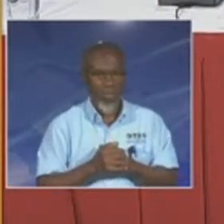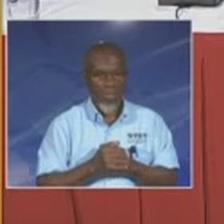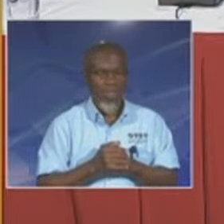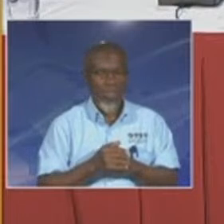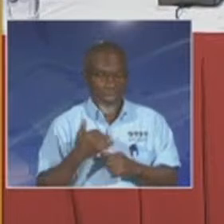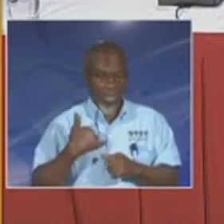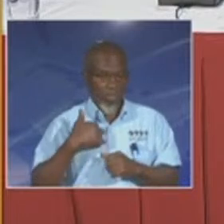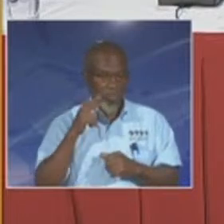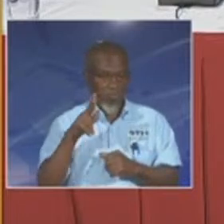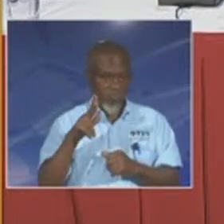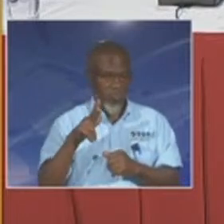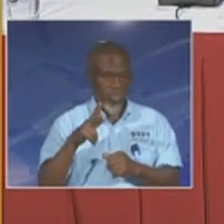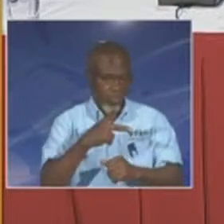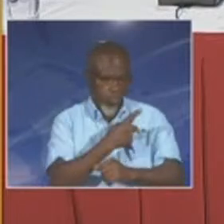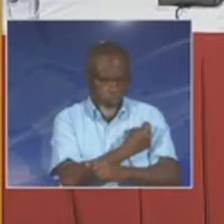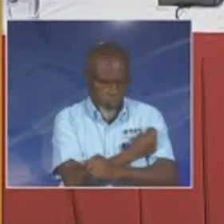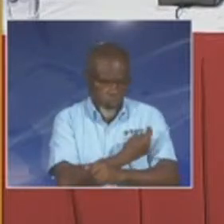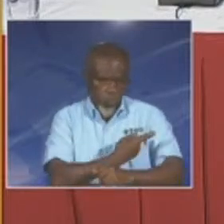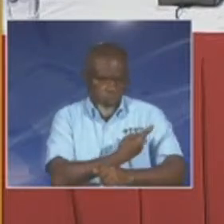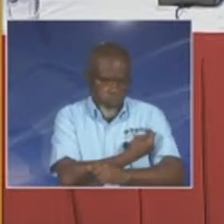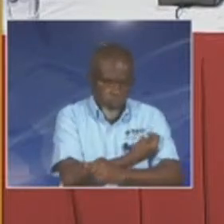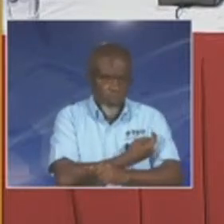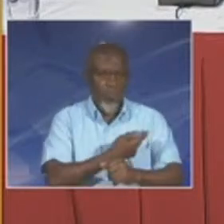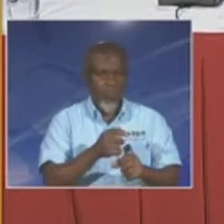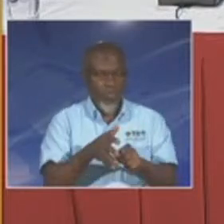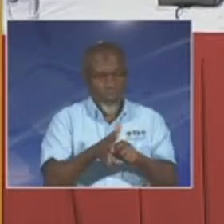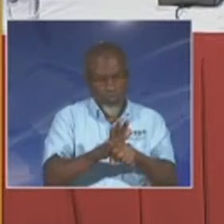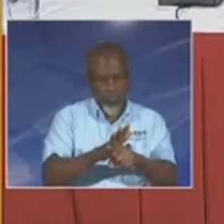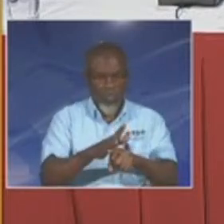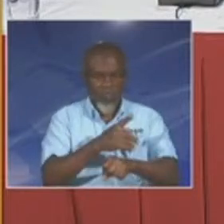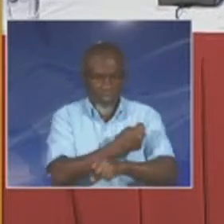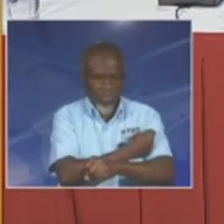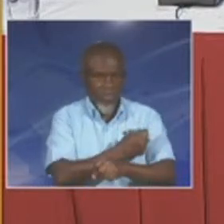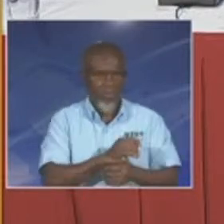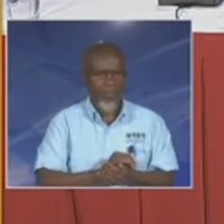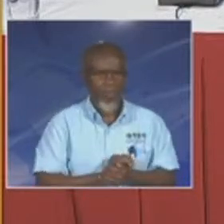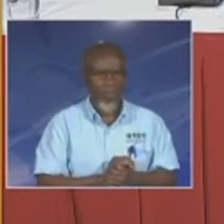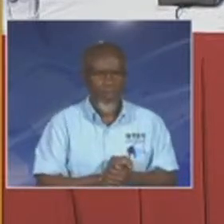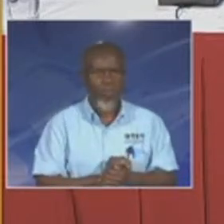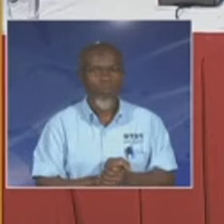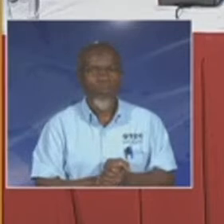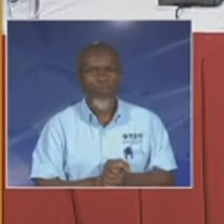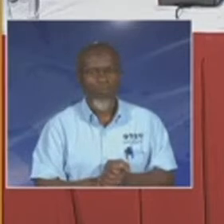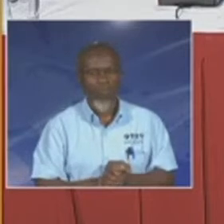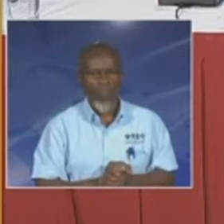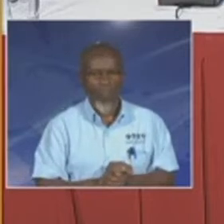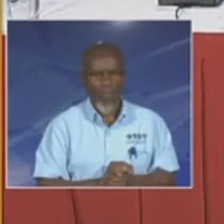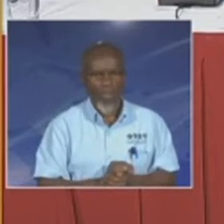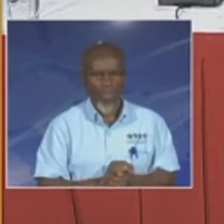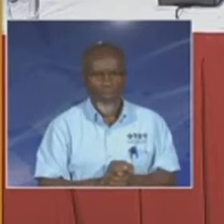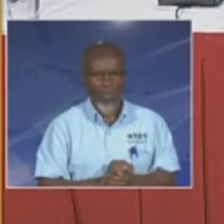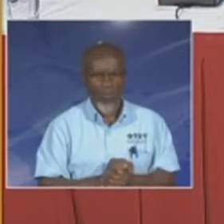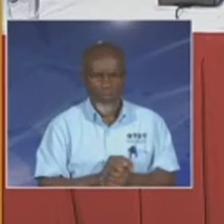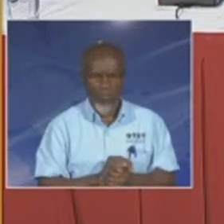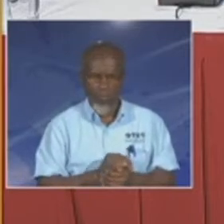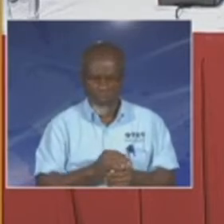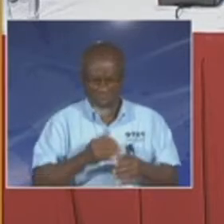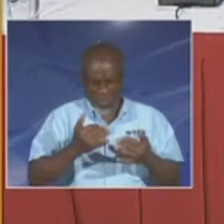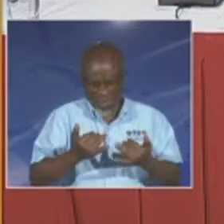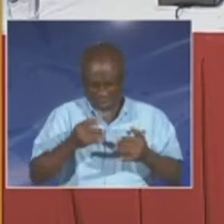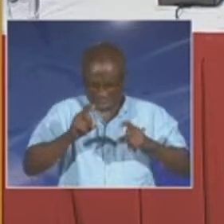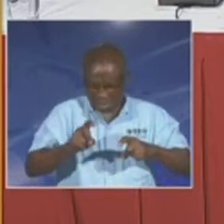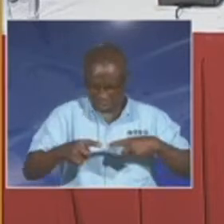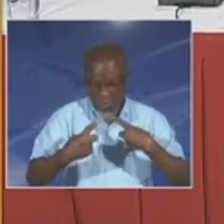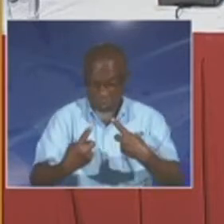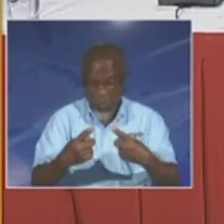At the end of April, it would be 6 months since she had her third dose, and she's asking, do I now need to get my